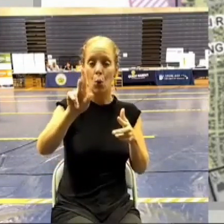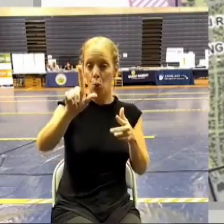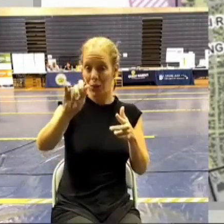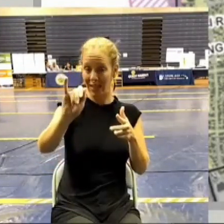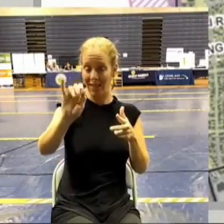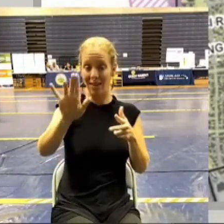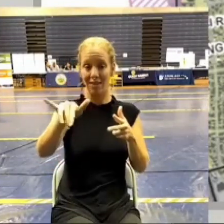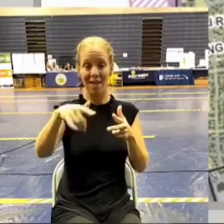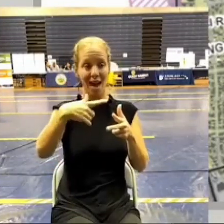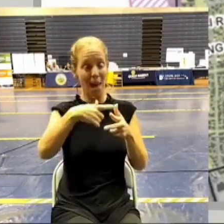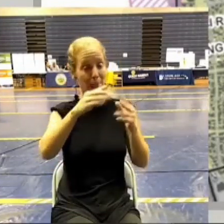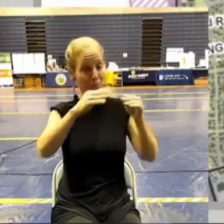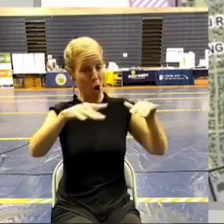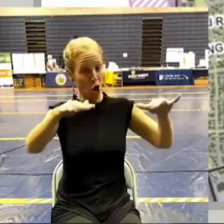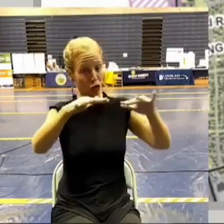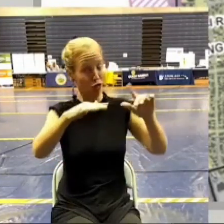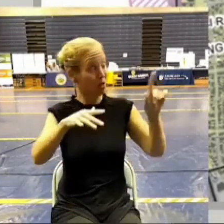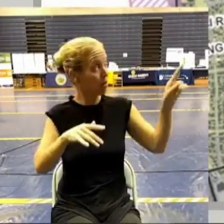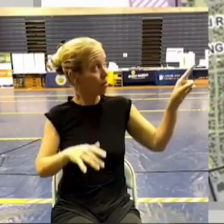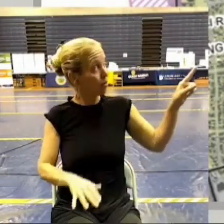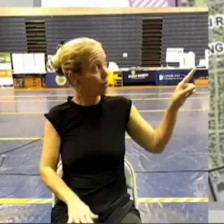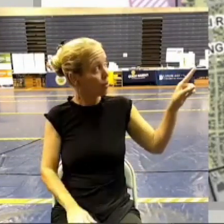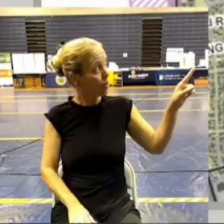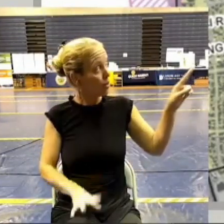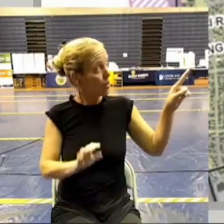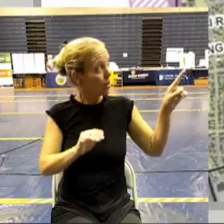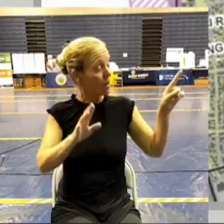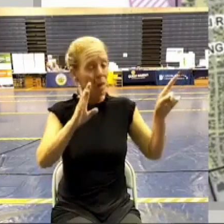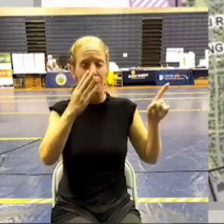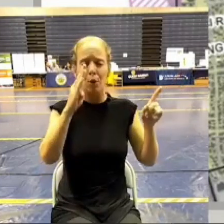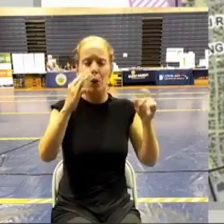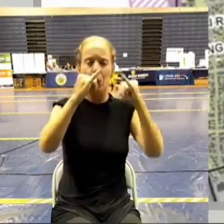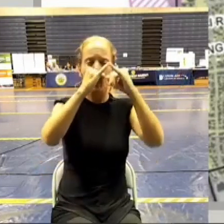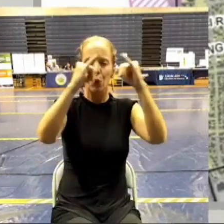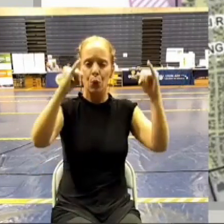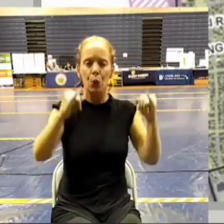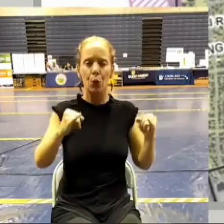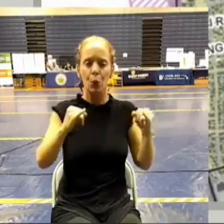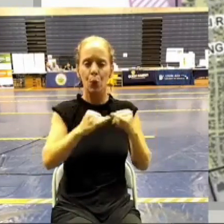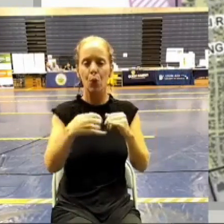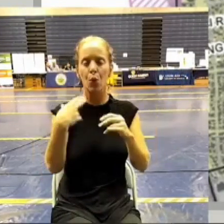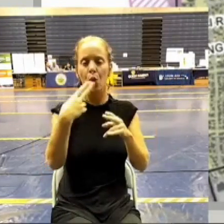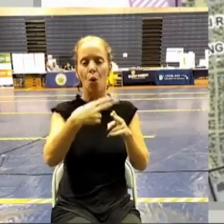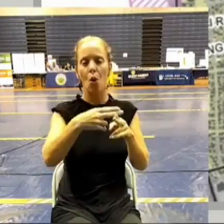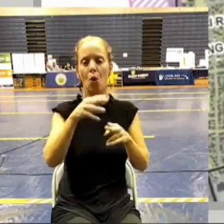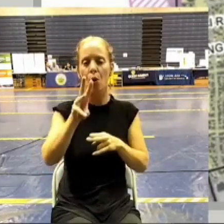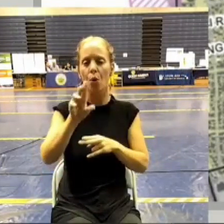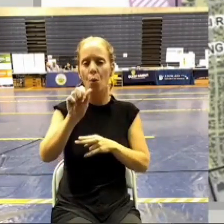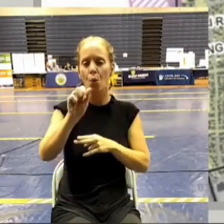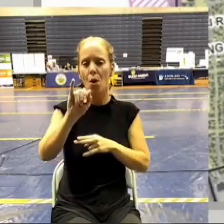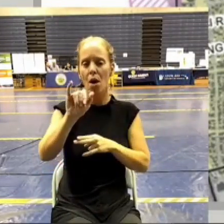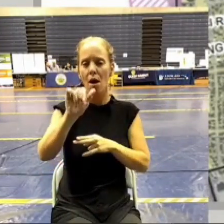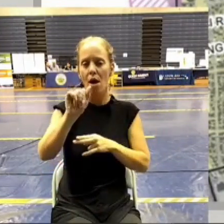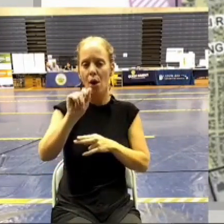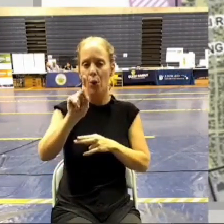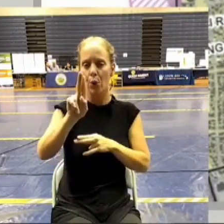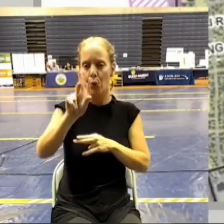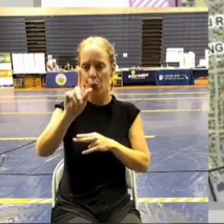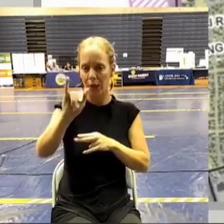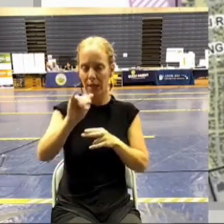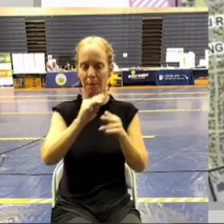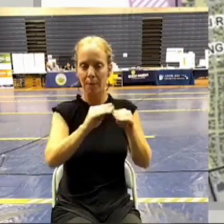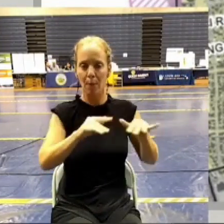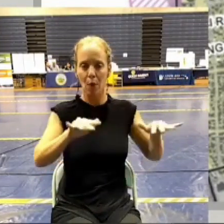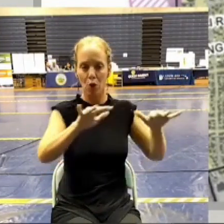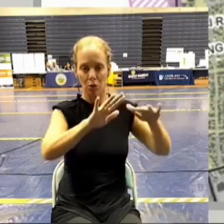This parcel here, shaded, outlined in blue, is the parcel we were calling the Waikuli parcel. Below that is the